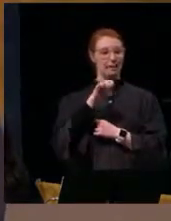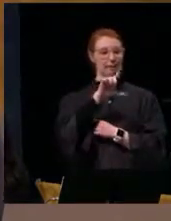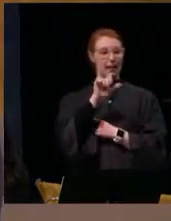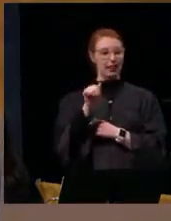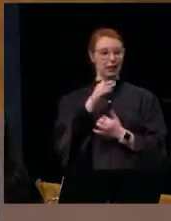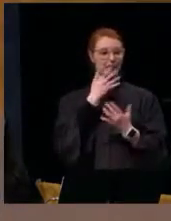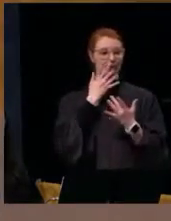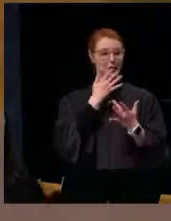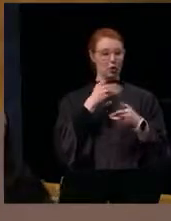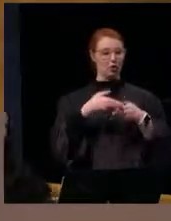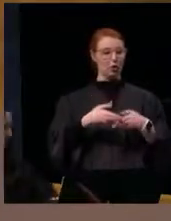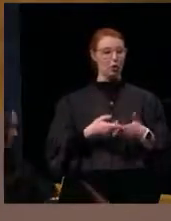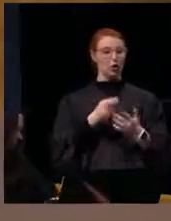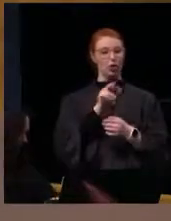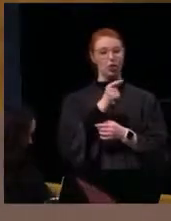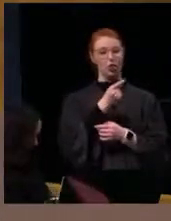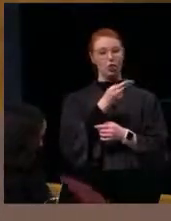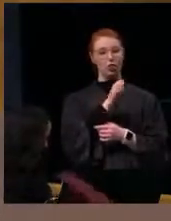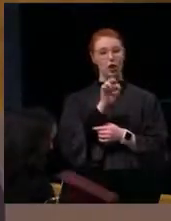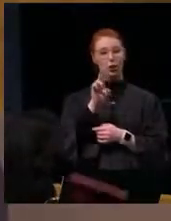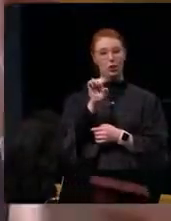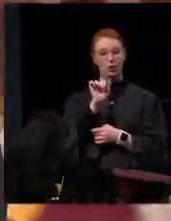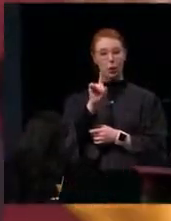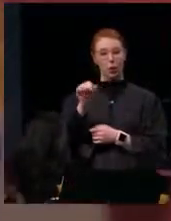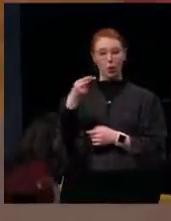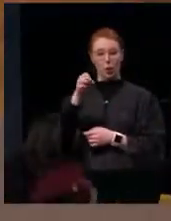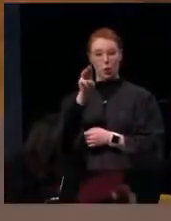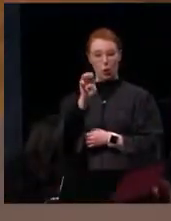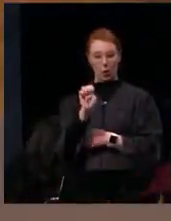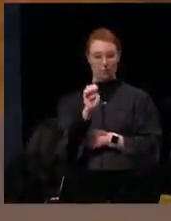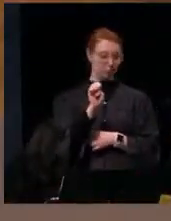Road Home" by Mr. Stephen Paulus.